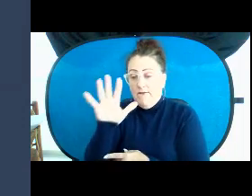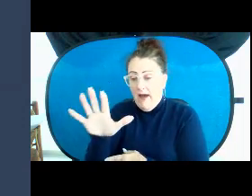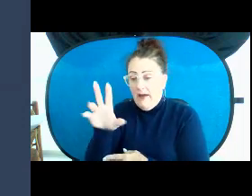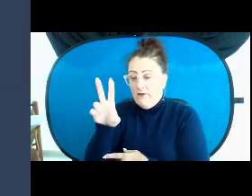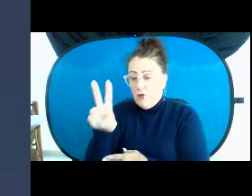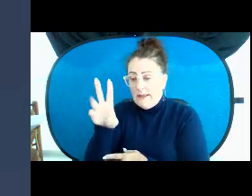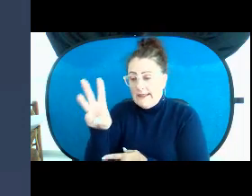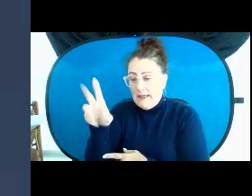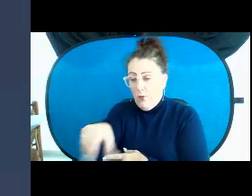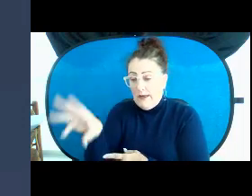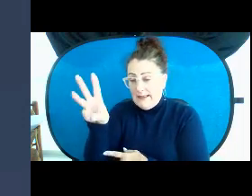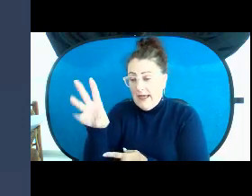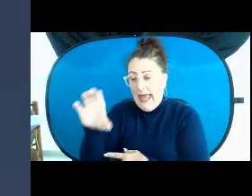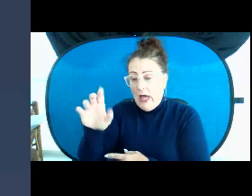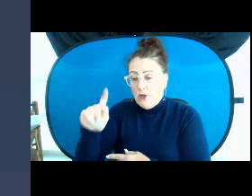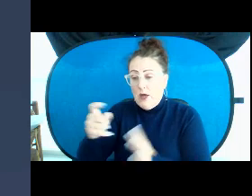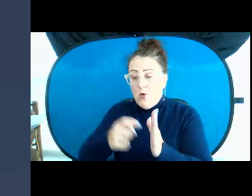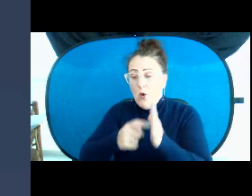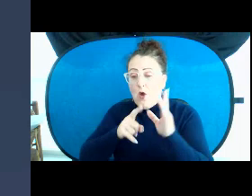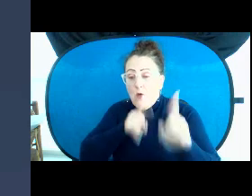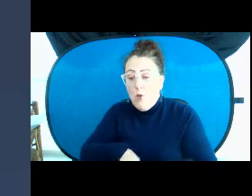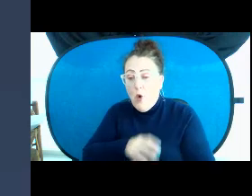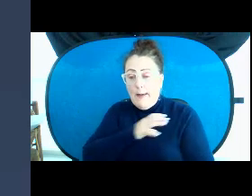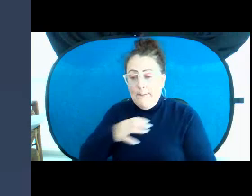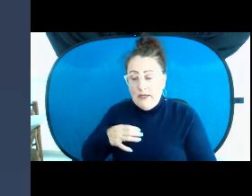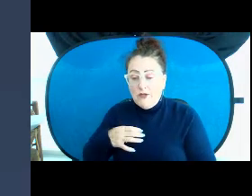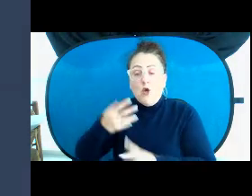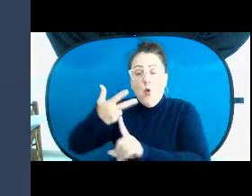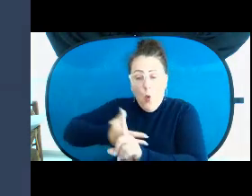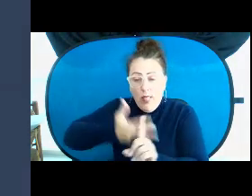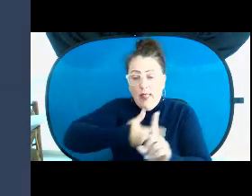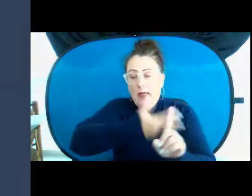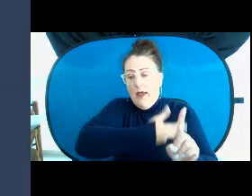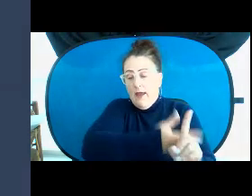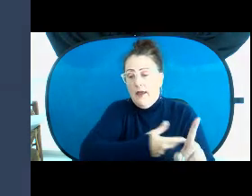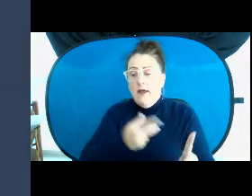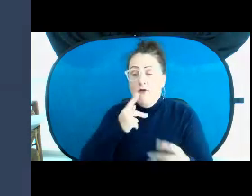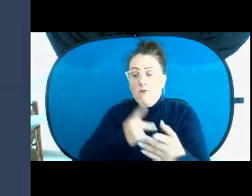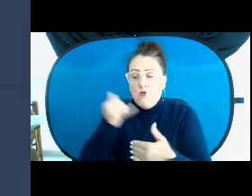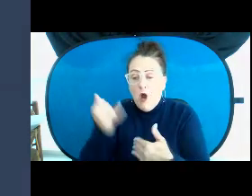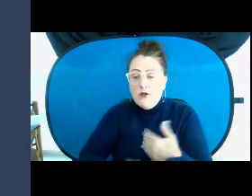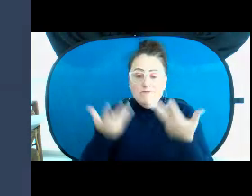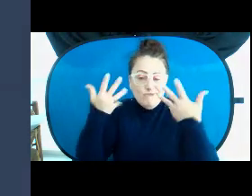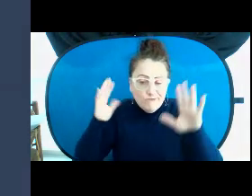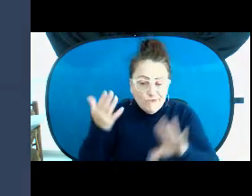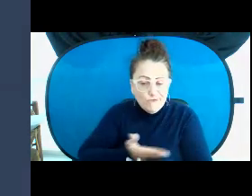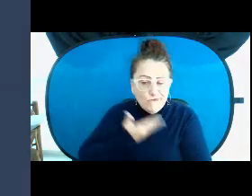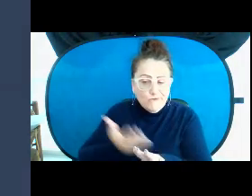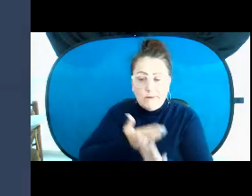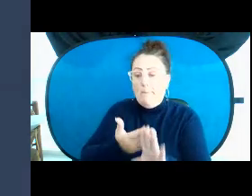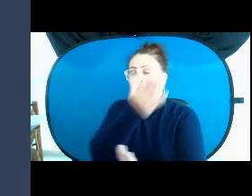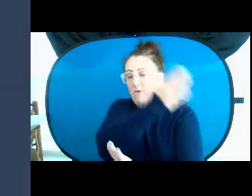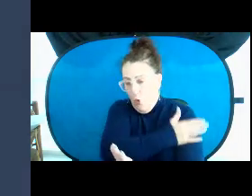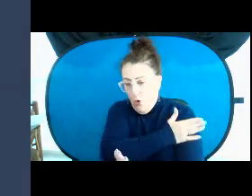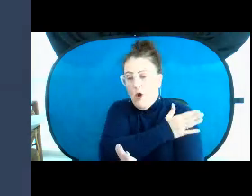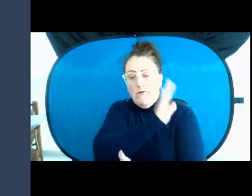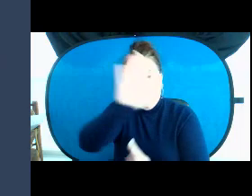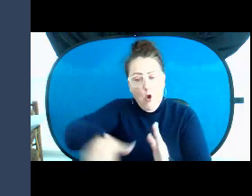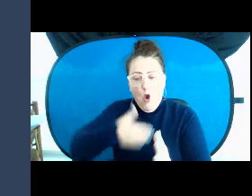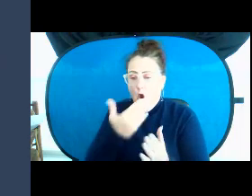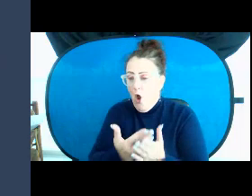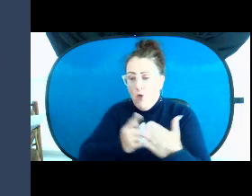14526.6, Caltrans is required to report to the Commission quarterly for projects which complete construction in the previous quarter for all major shop